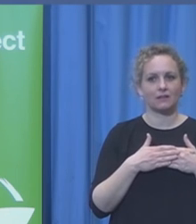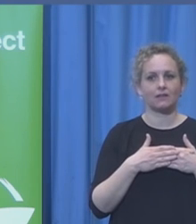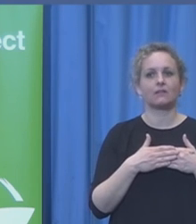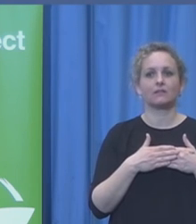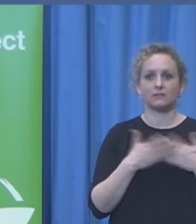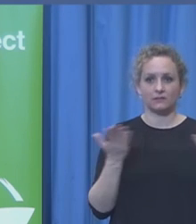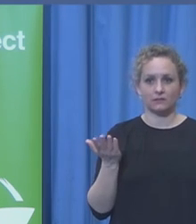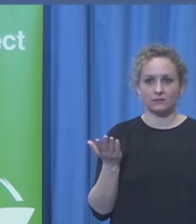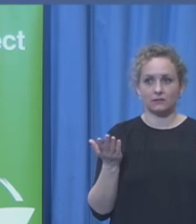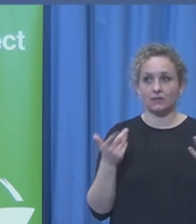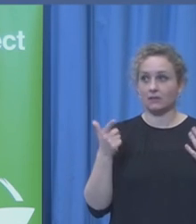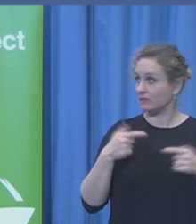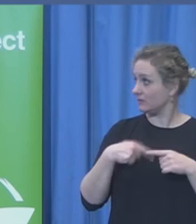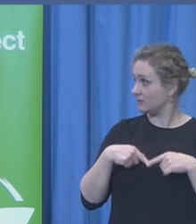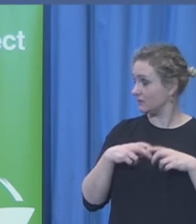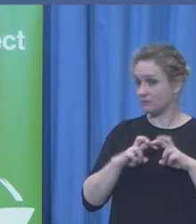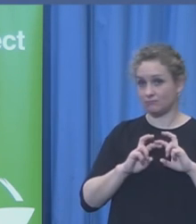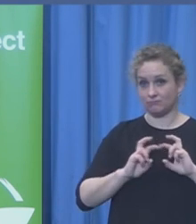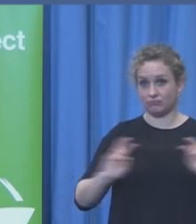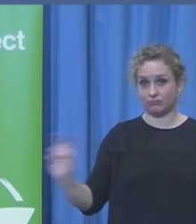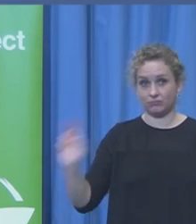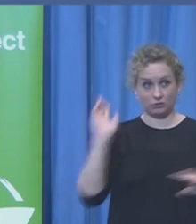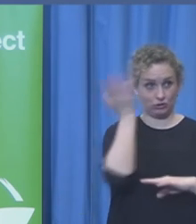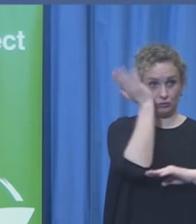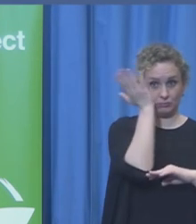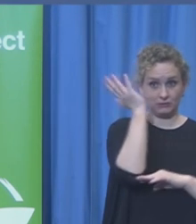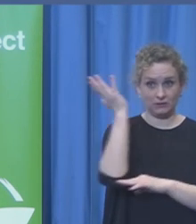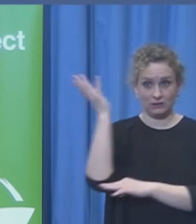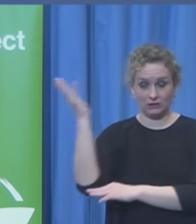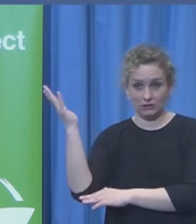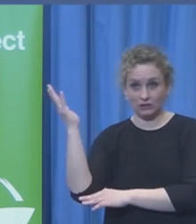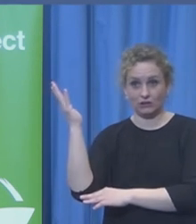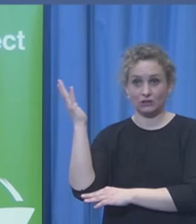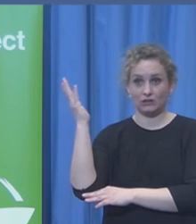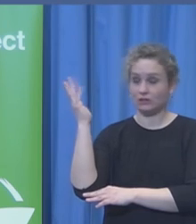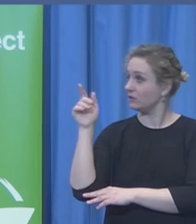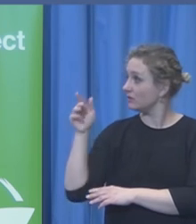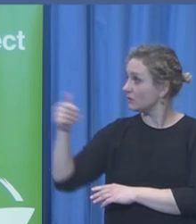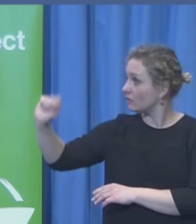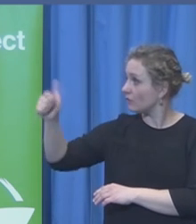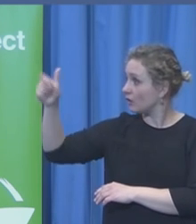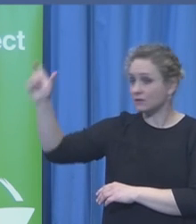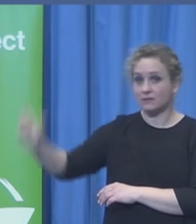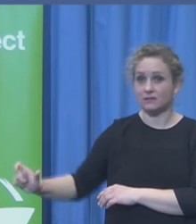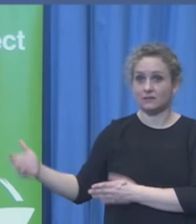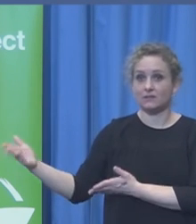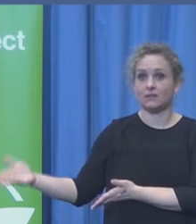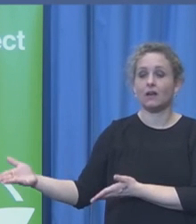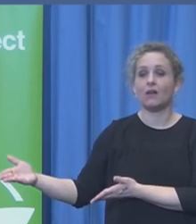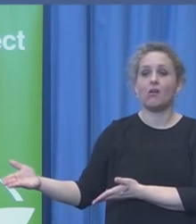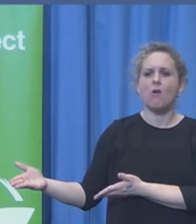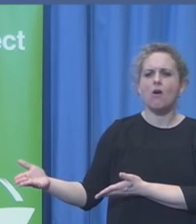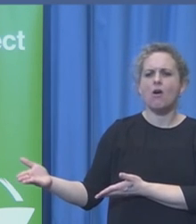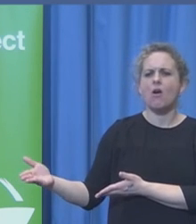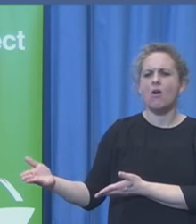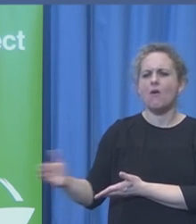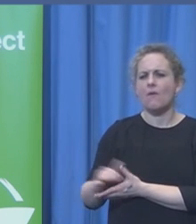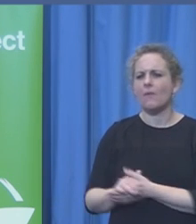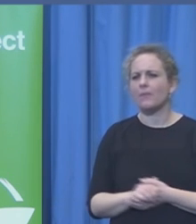start from my left to ask you for your 30-second, 1 minute maximum message to give to the